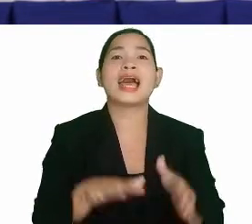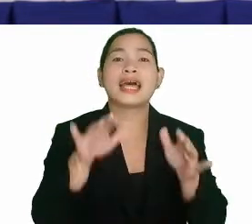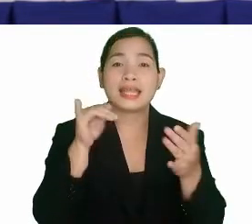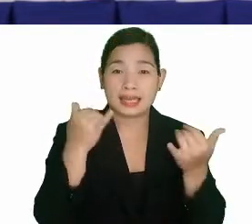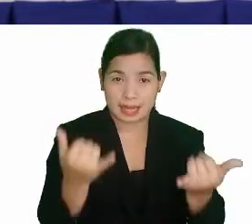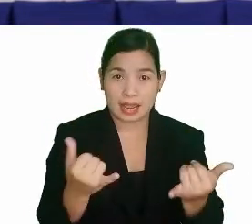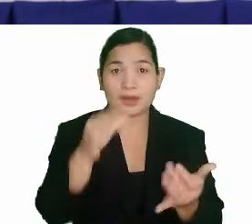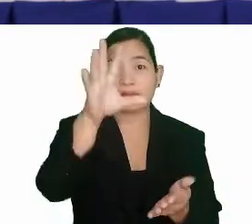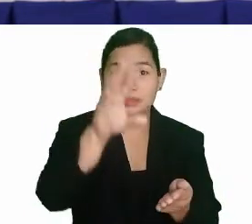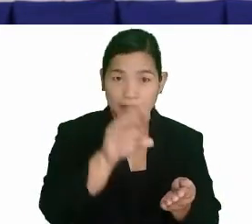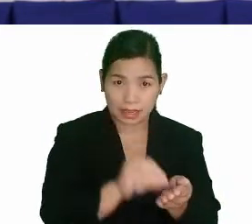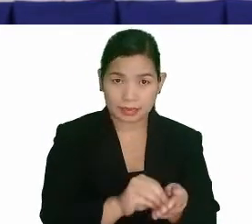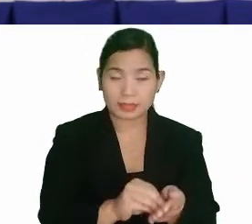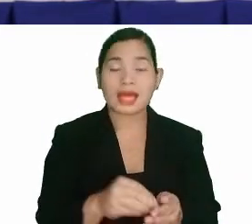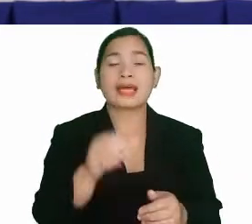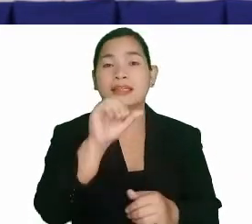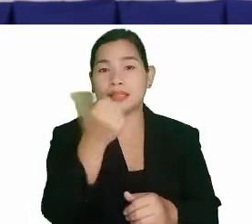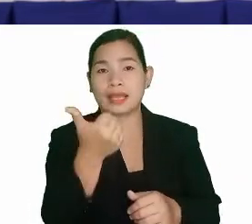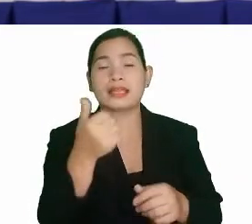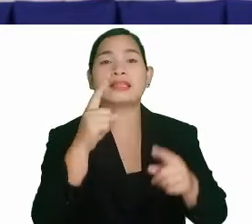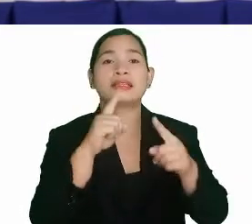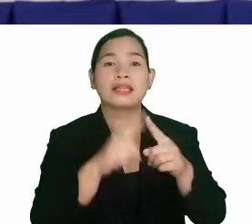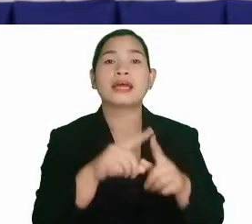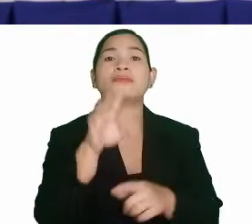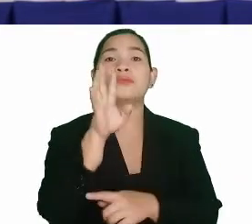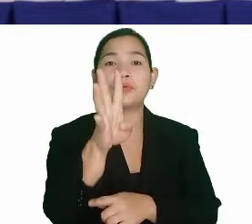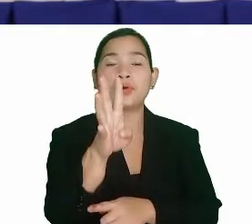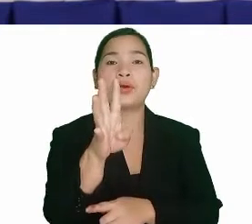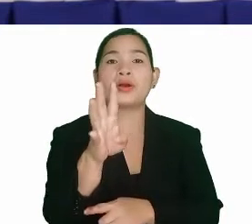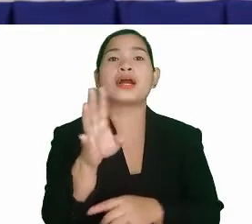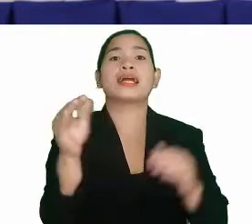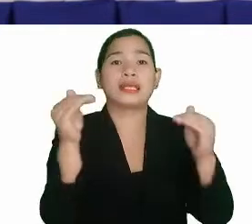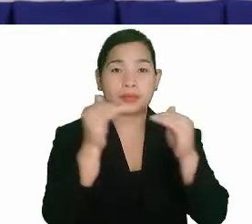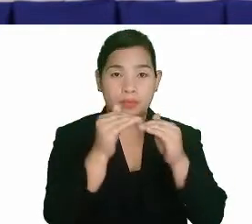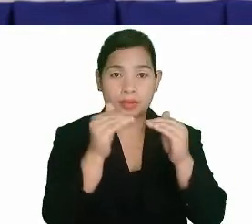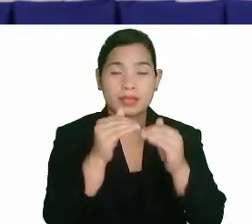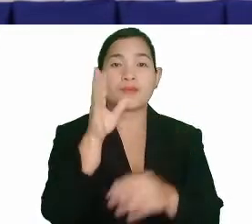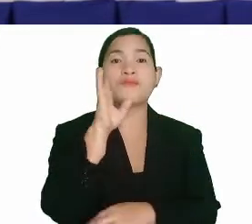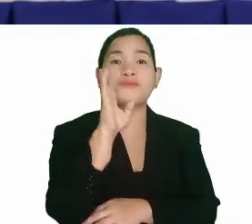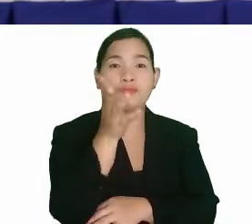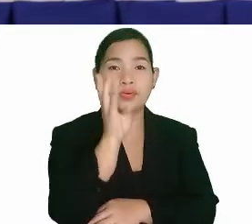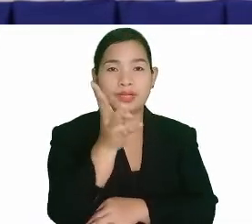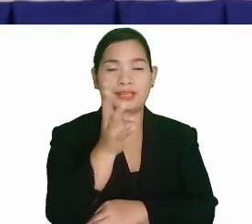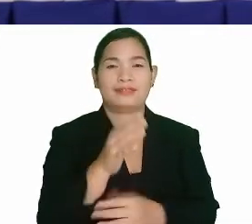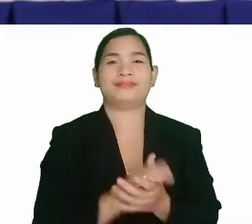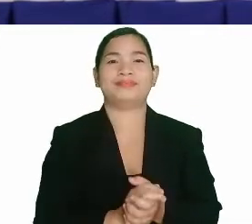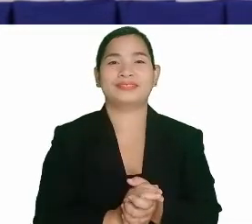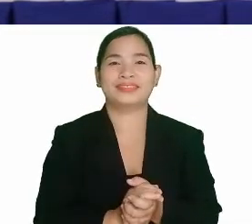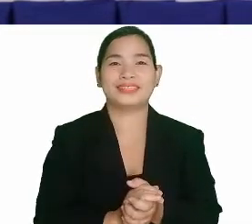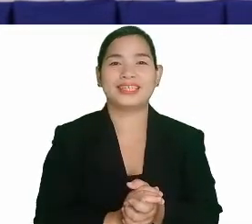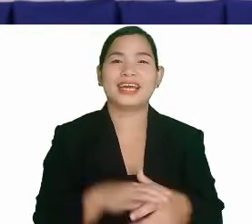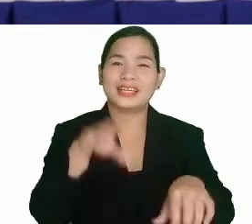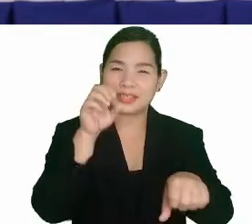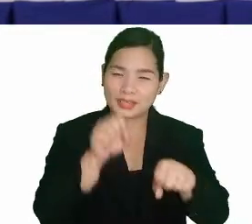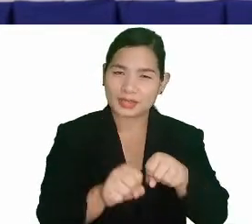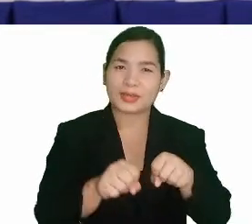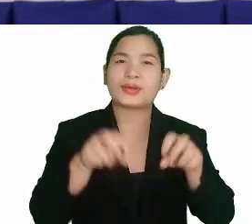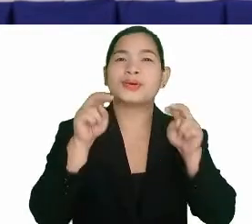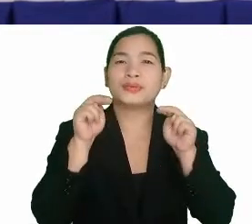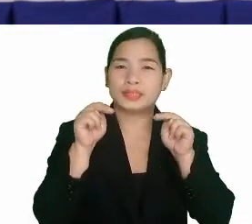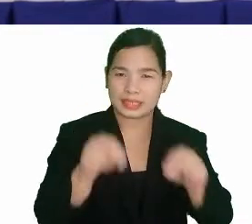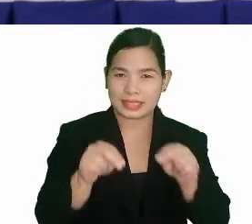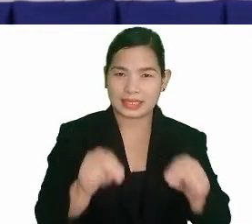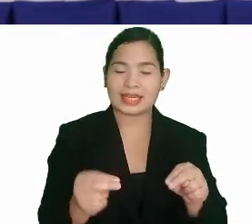that becomes 10 times 4 equals 40. Typically, you need to add the